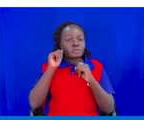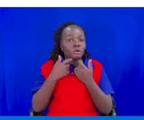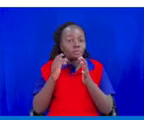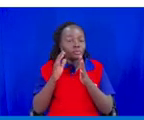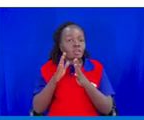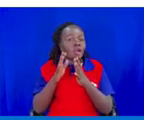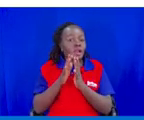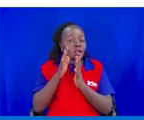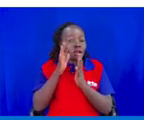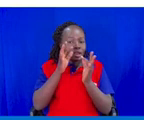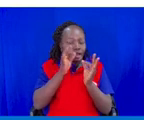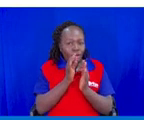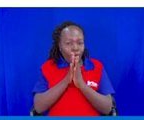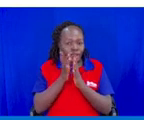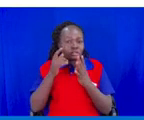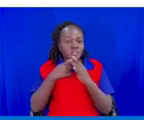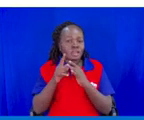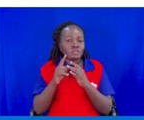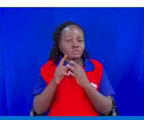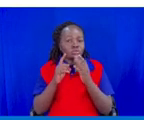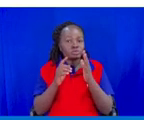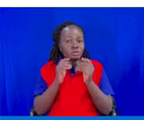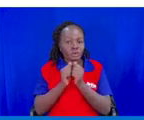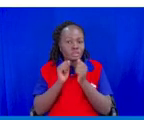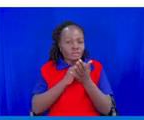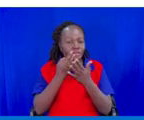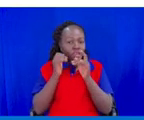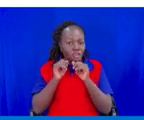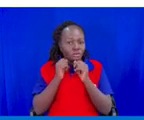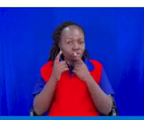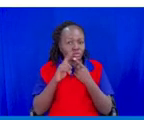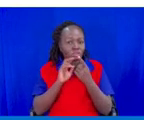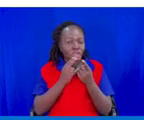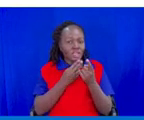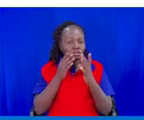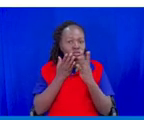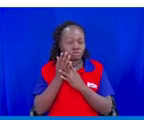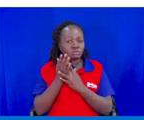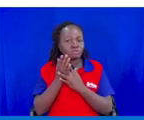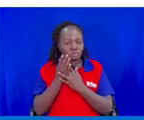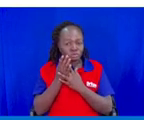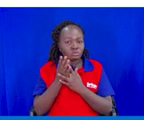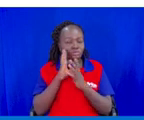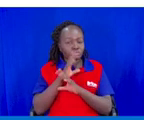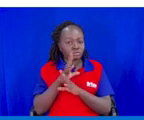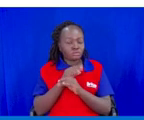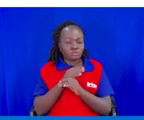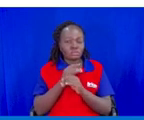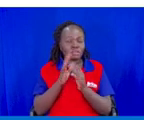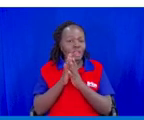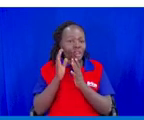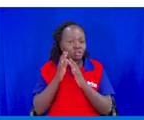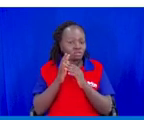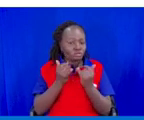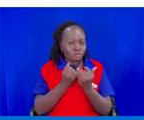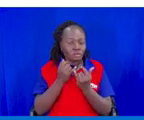and enroll and onboard into the fund. You can be able to talk to us through the chat and call function. You can actually transact, meaning that you can top